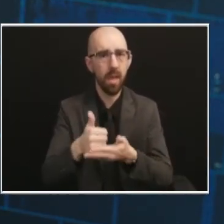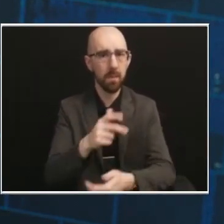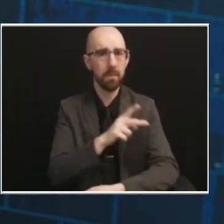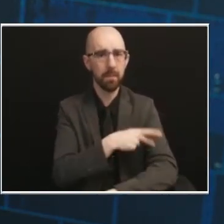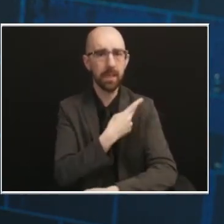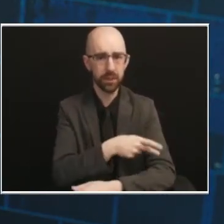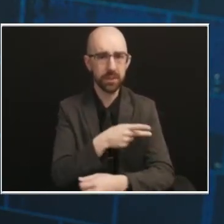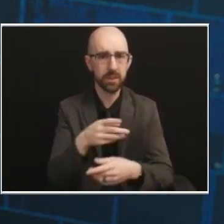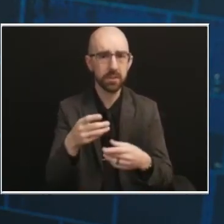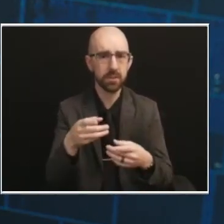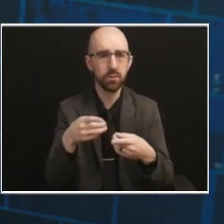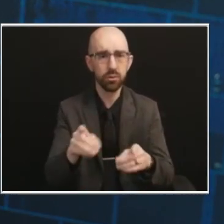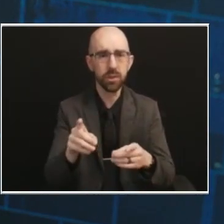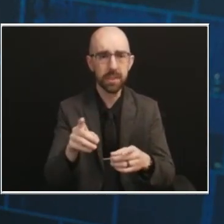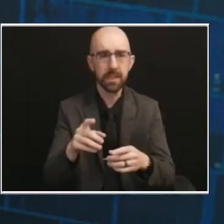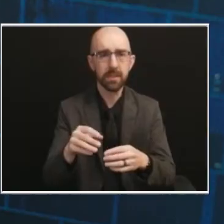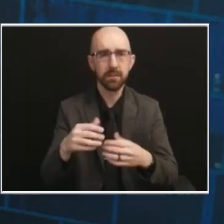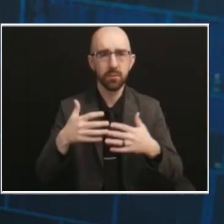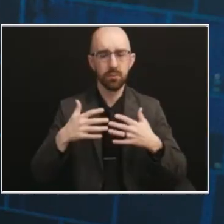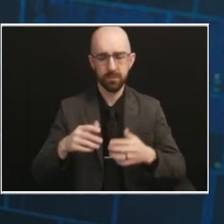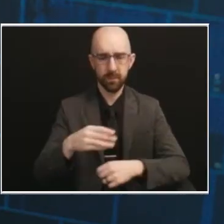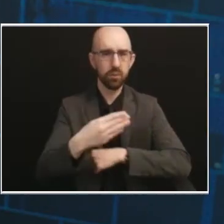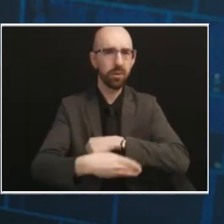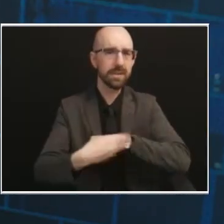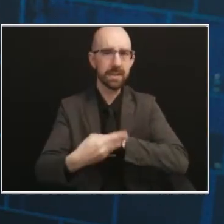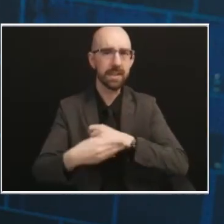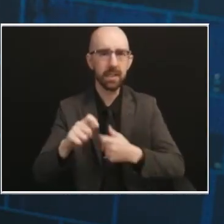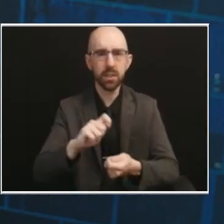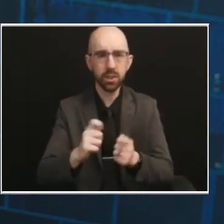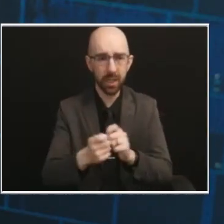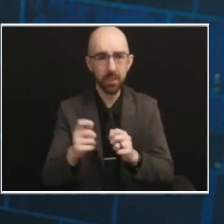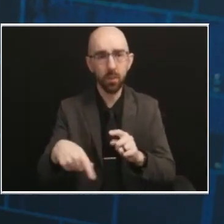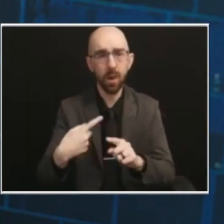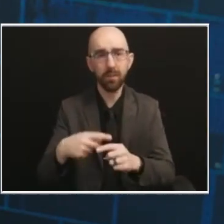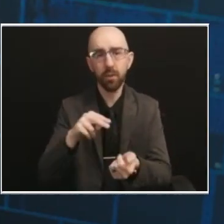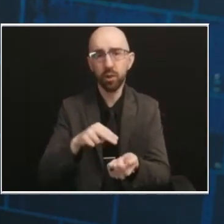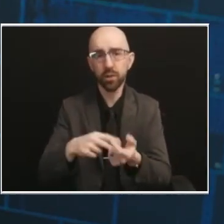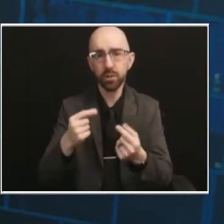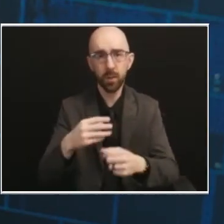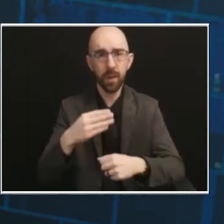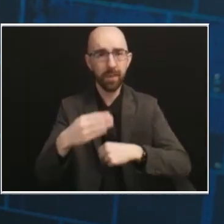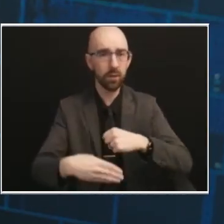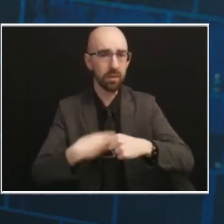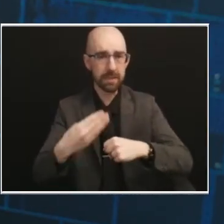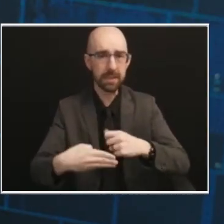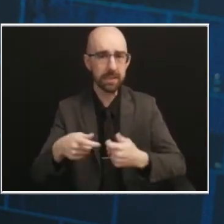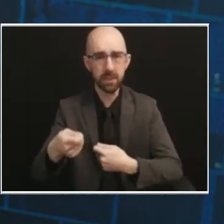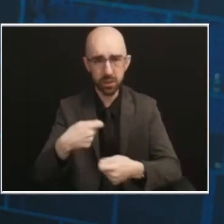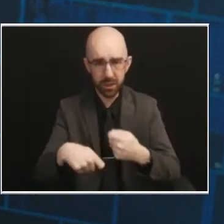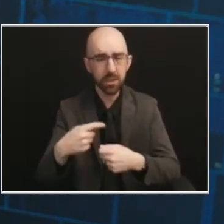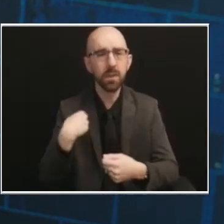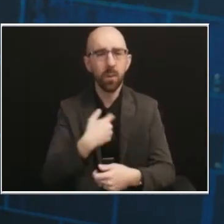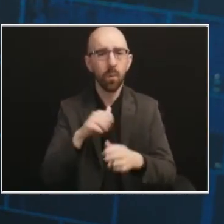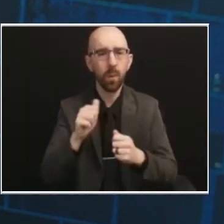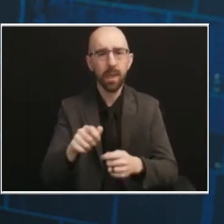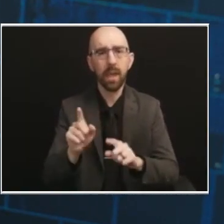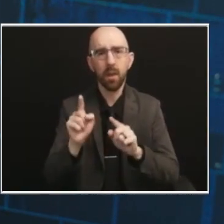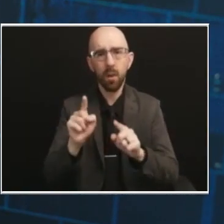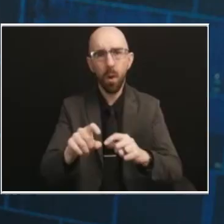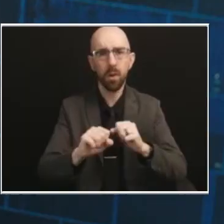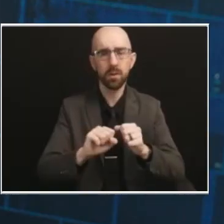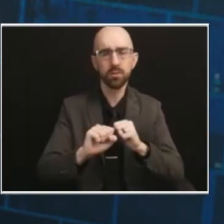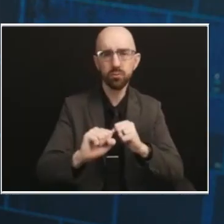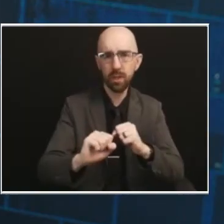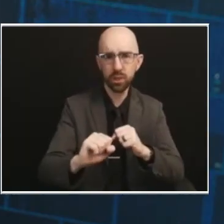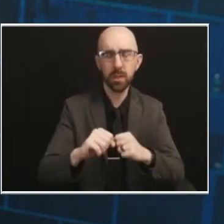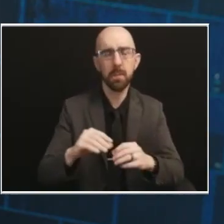dressing changes. So while the nurses are doing their dressing changes, we go in and we can stretch and move the